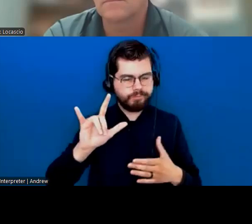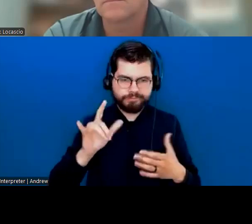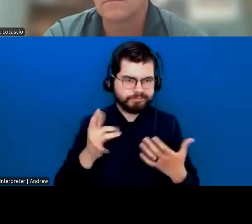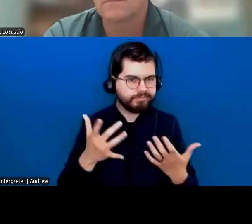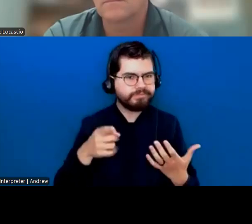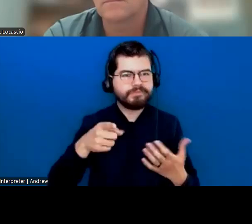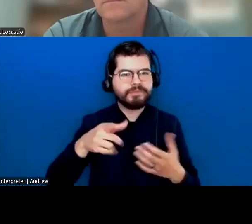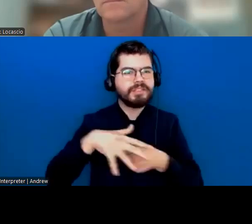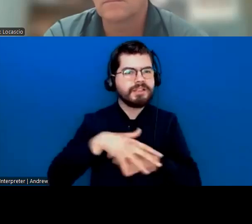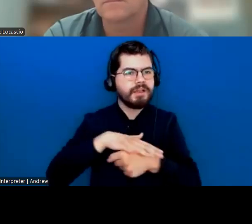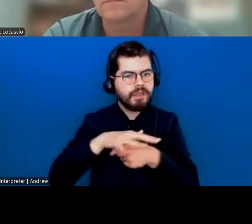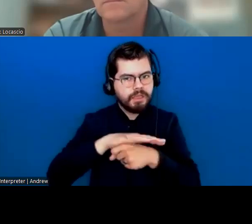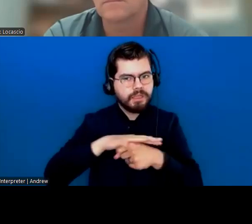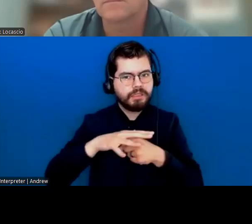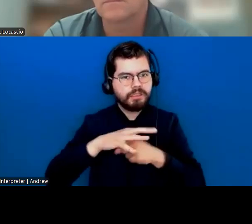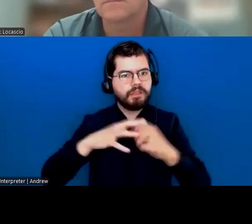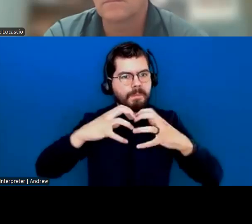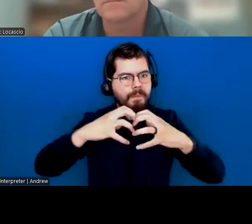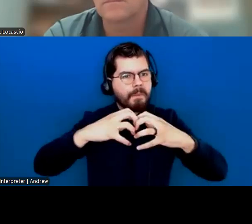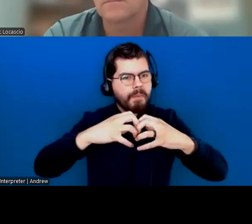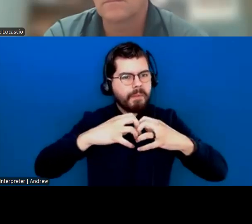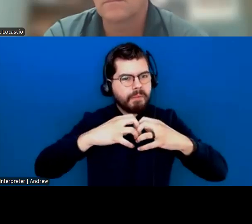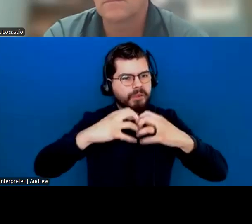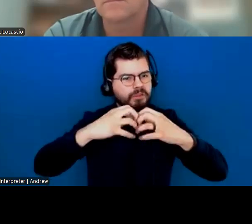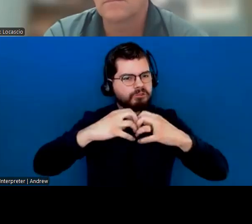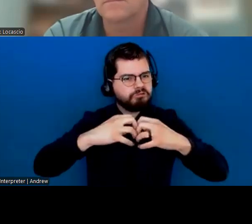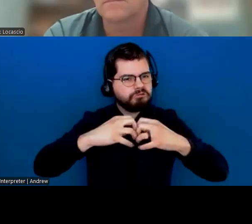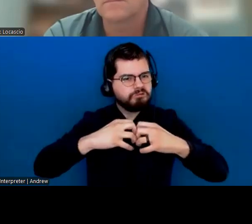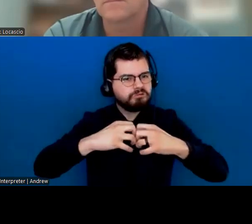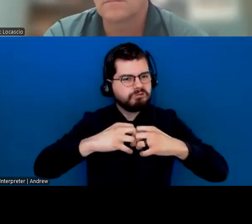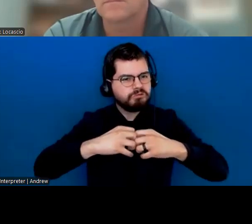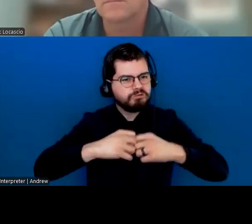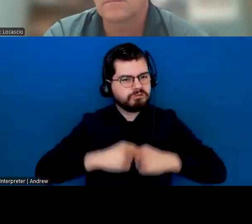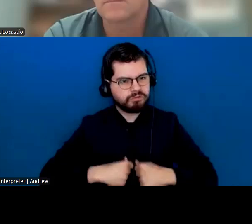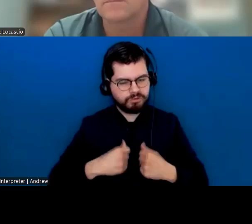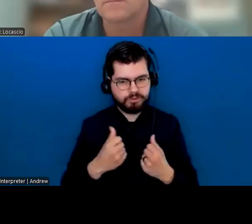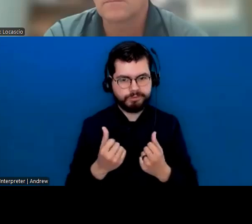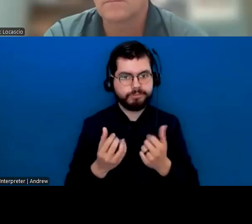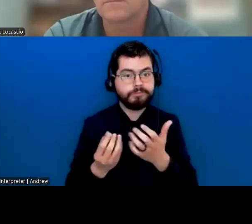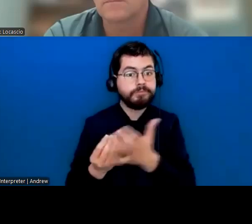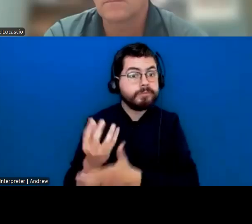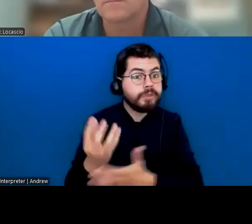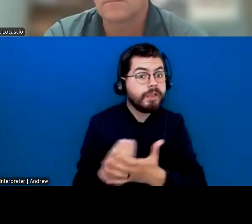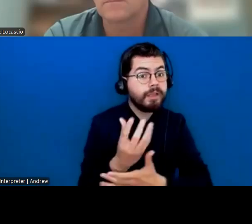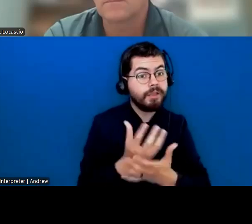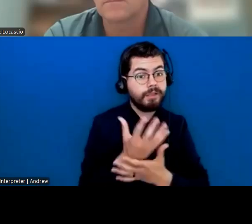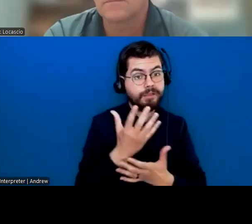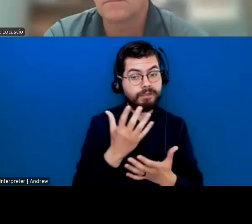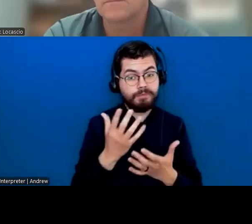vegetation won't respond as well. So we do restrict